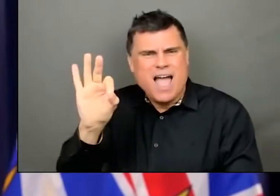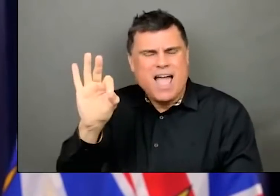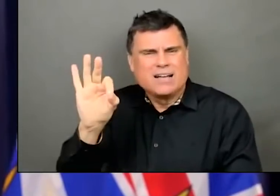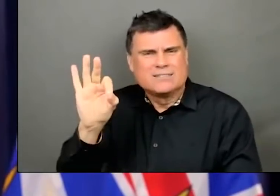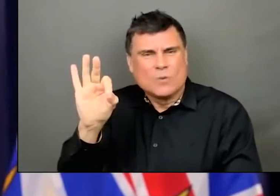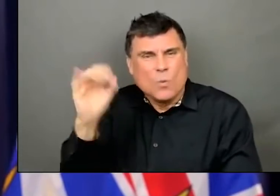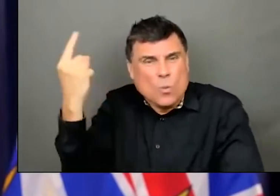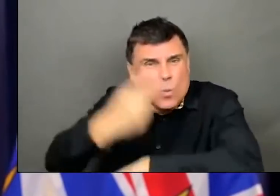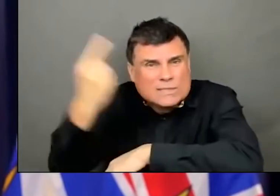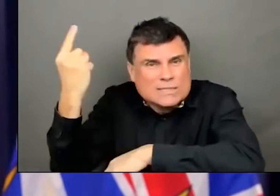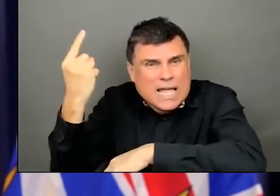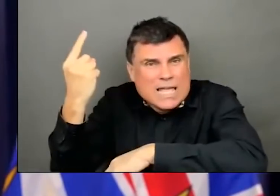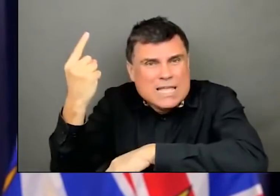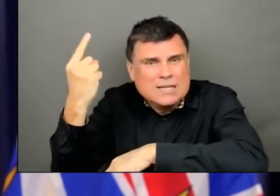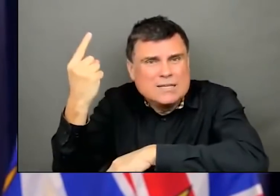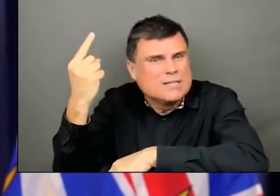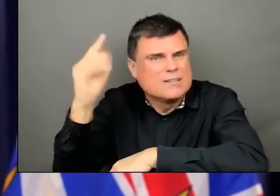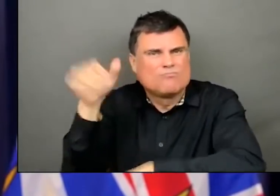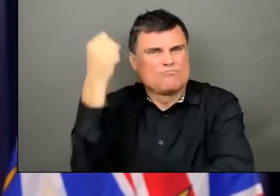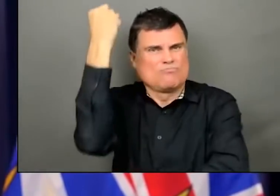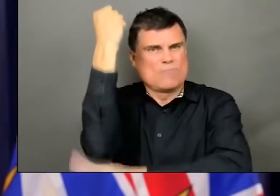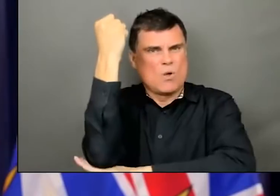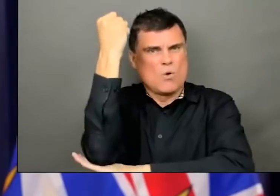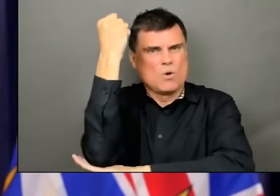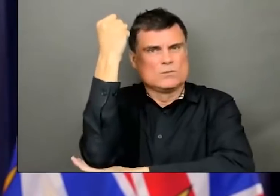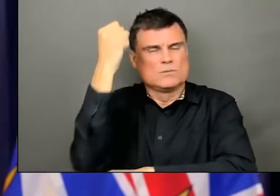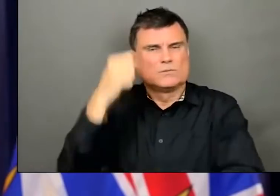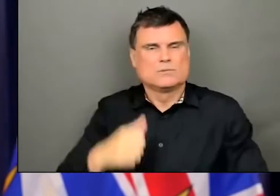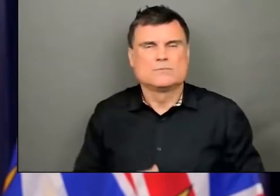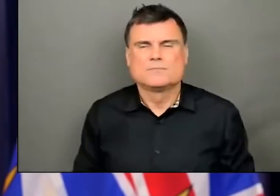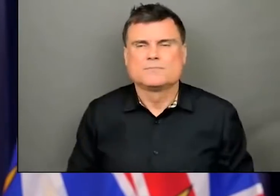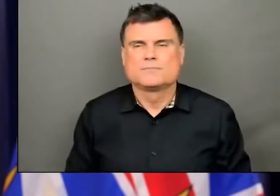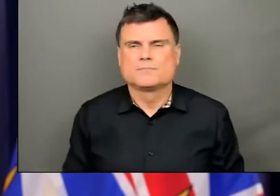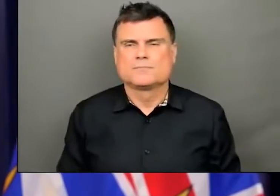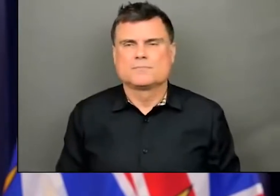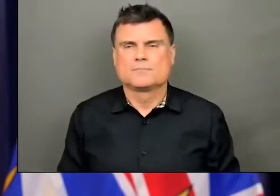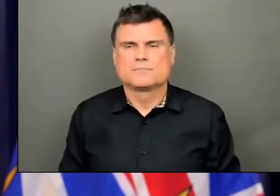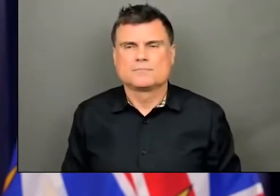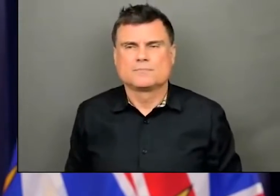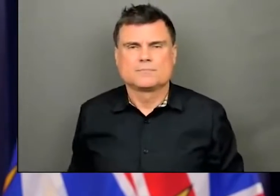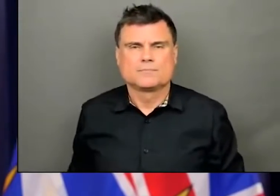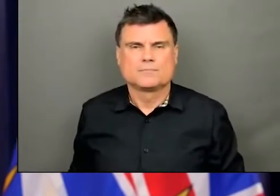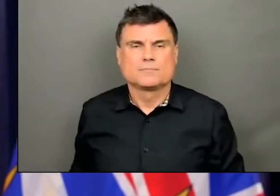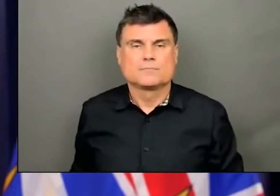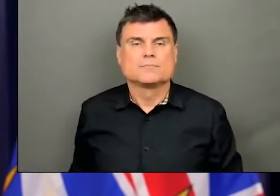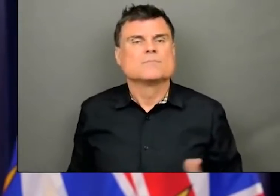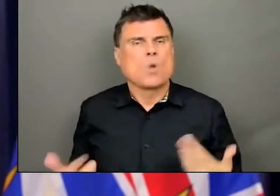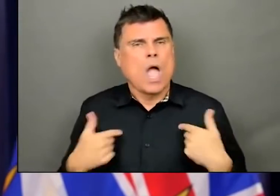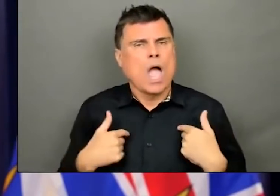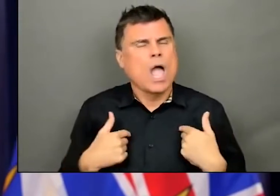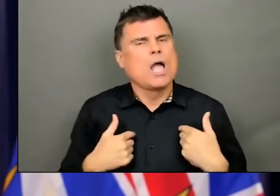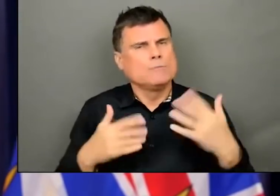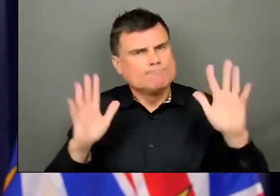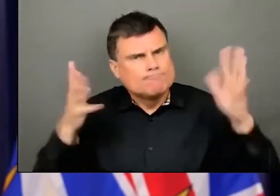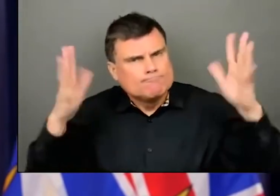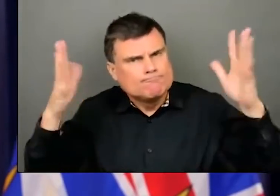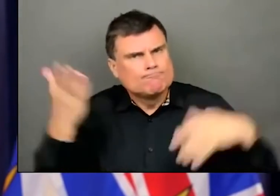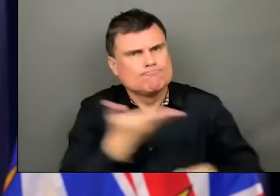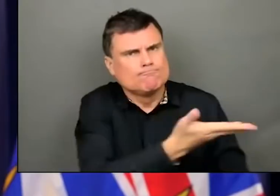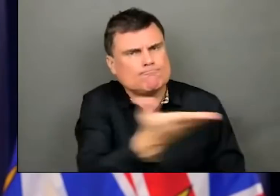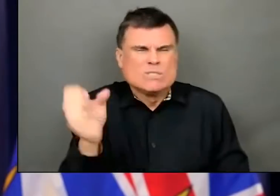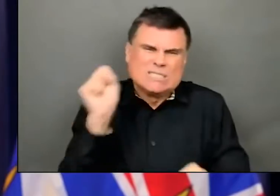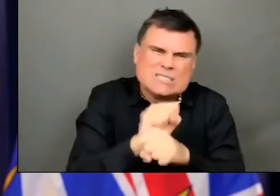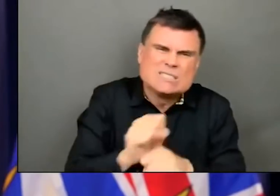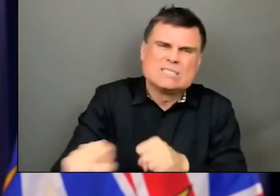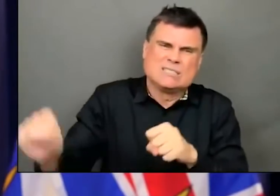in the healthcare system to respond to the heat wave, including and especially frontline workers and those in public health, were remarkable. But